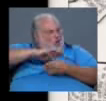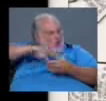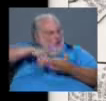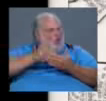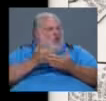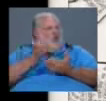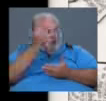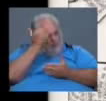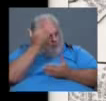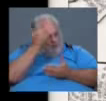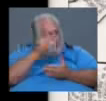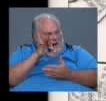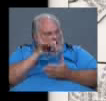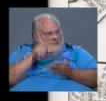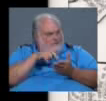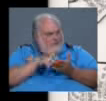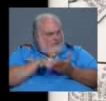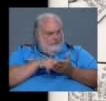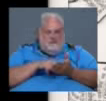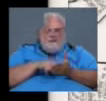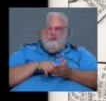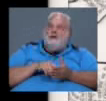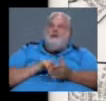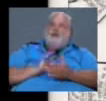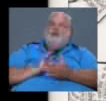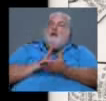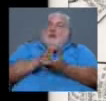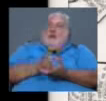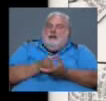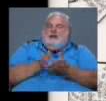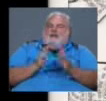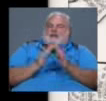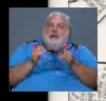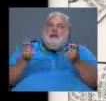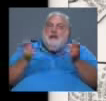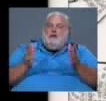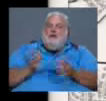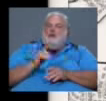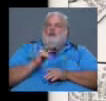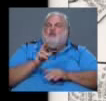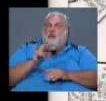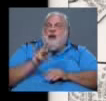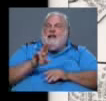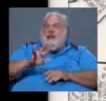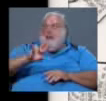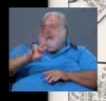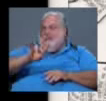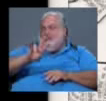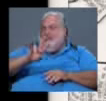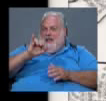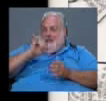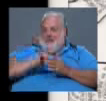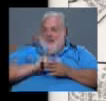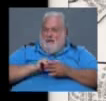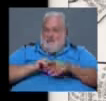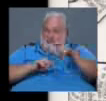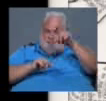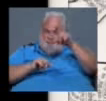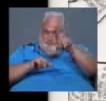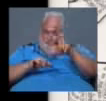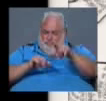are aware of this. Tony, maybe, isn't track 7, didn't it go all the way